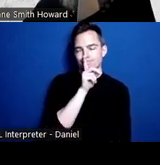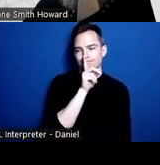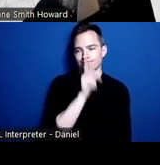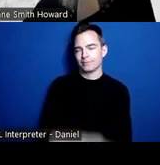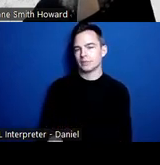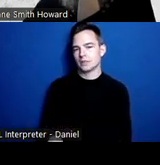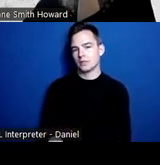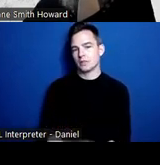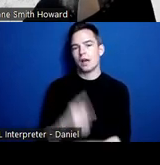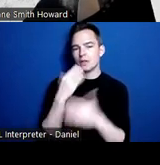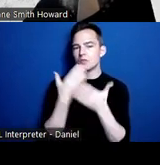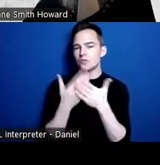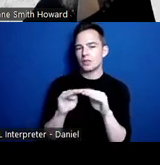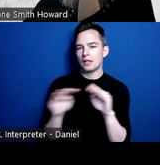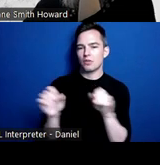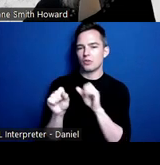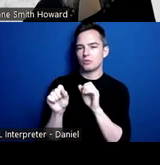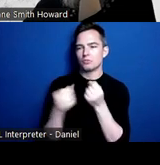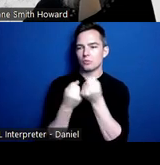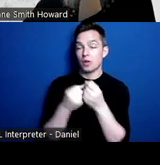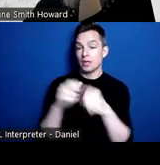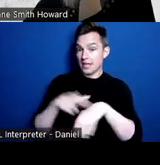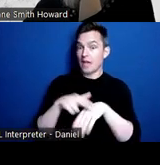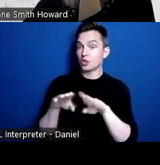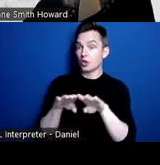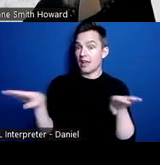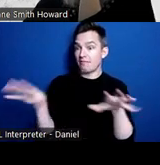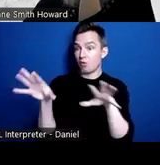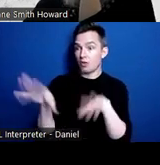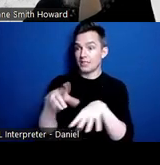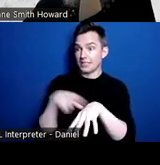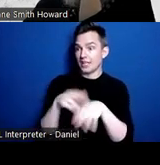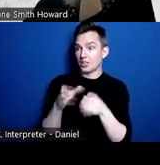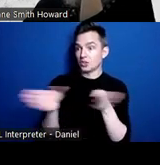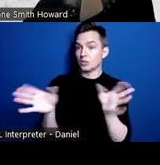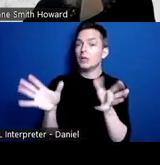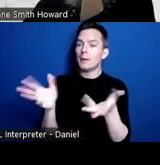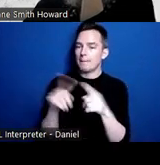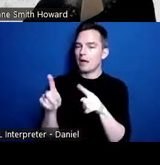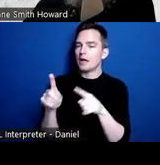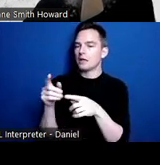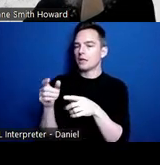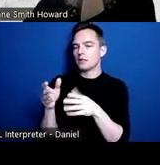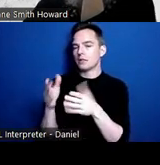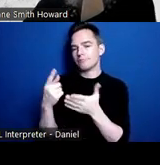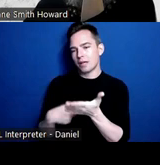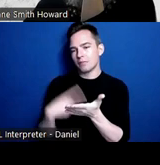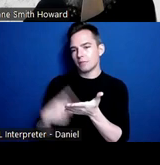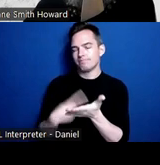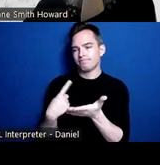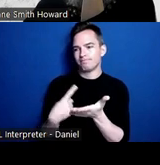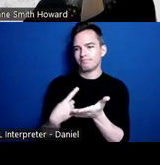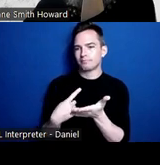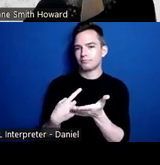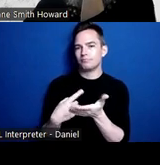I think there's a good level of support at the national level, but I think there are times where